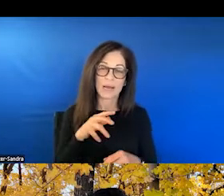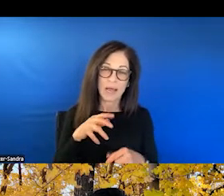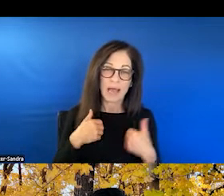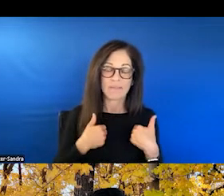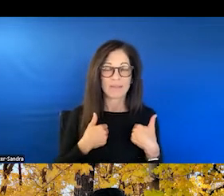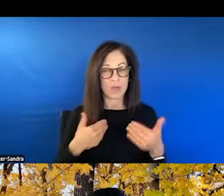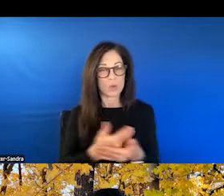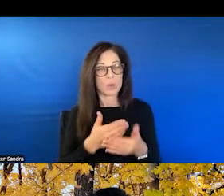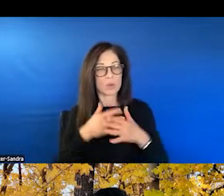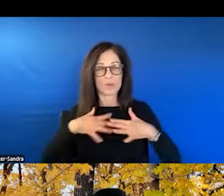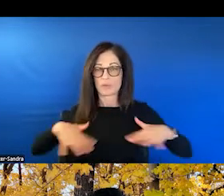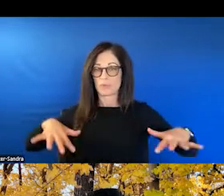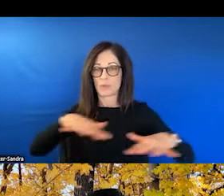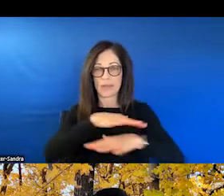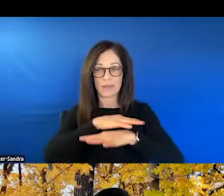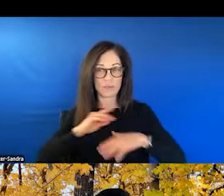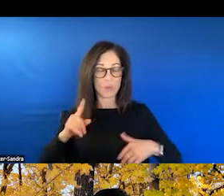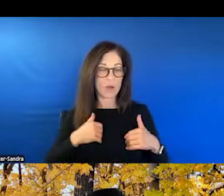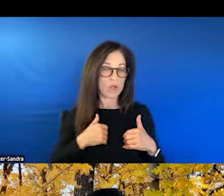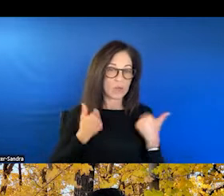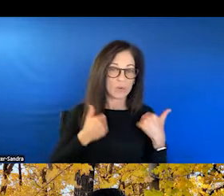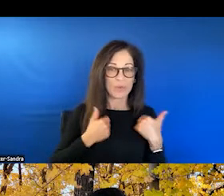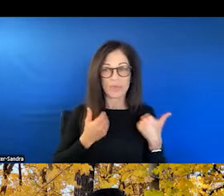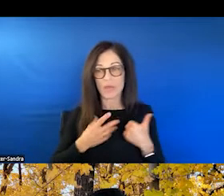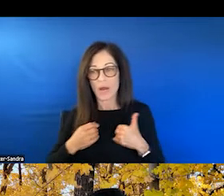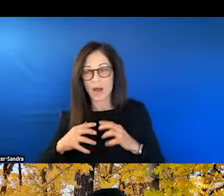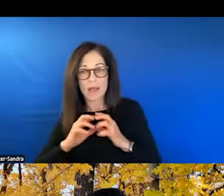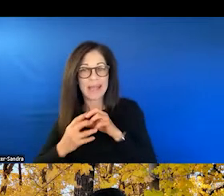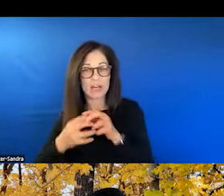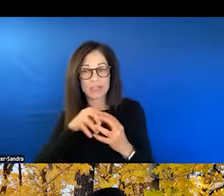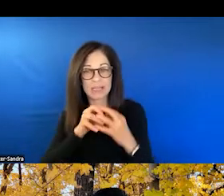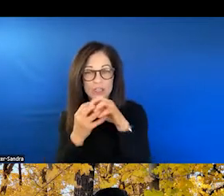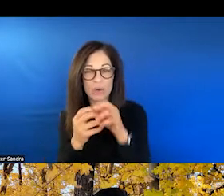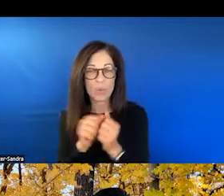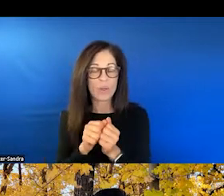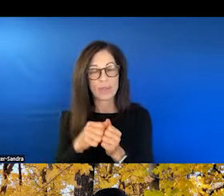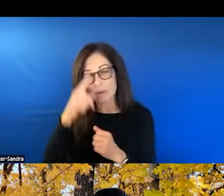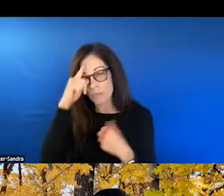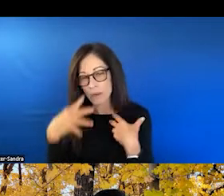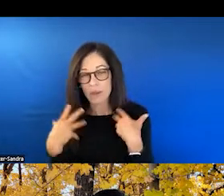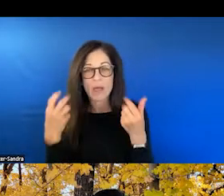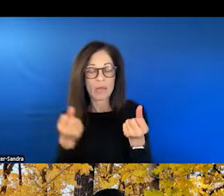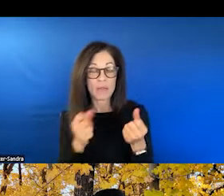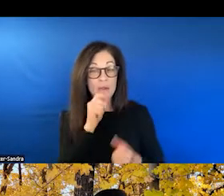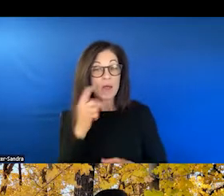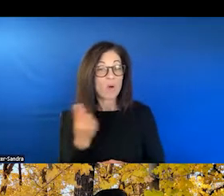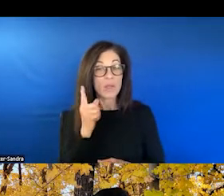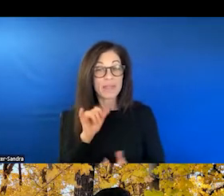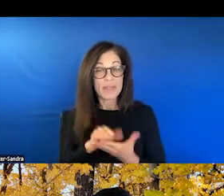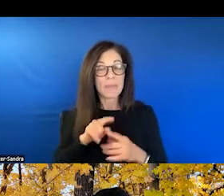that where youth development is intersecting with mental health, and not only that, but the